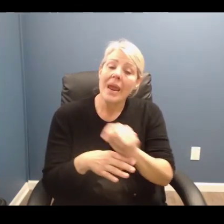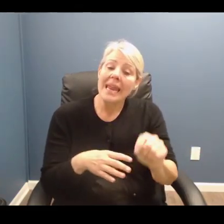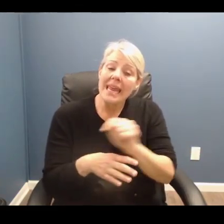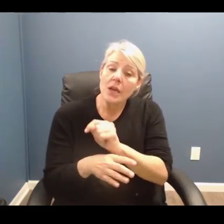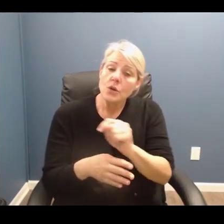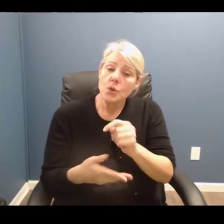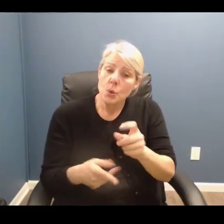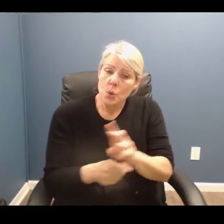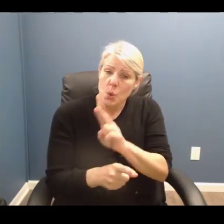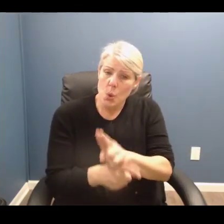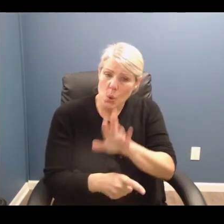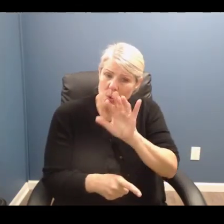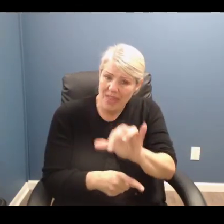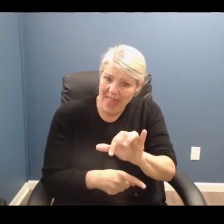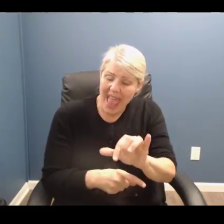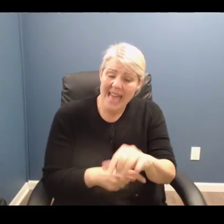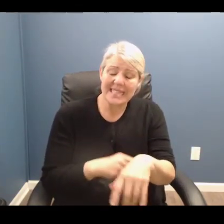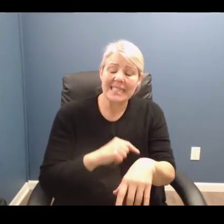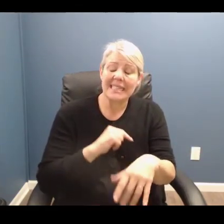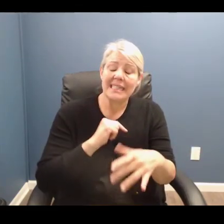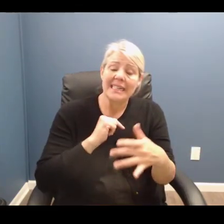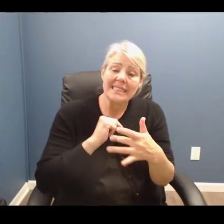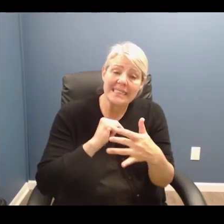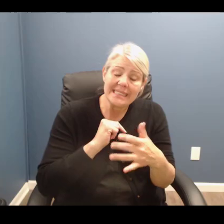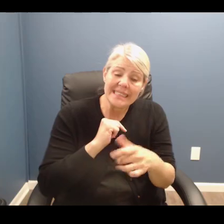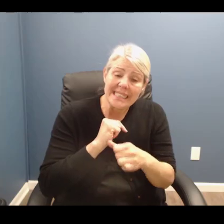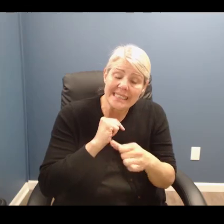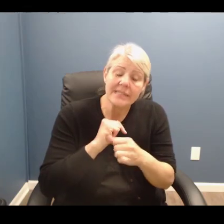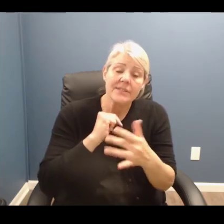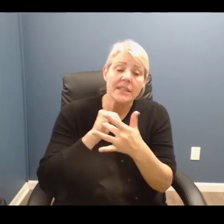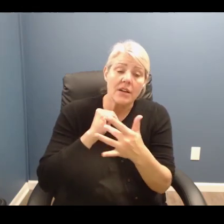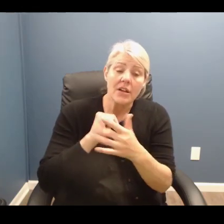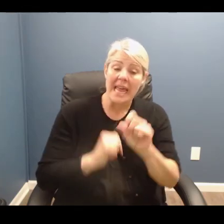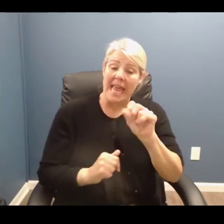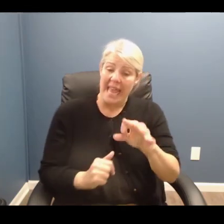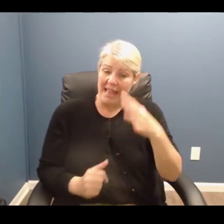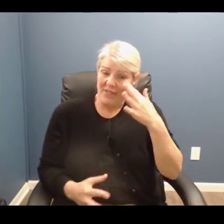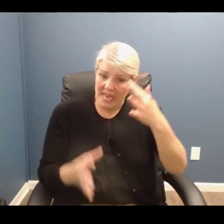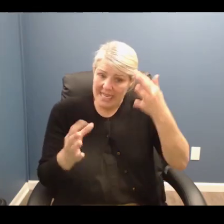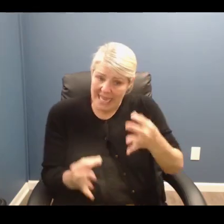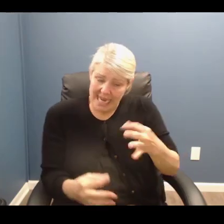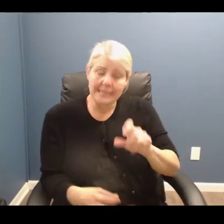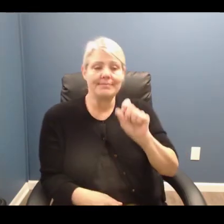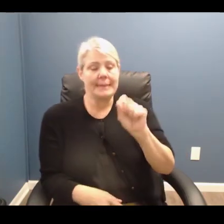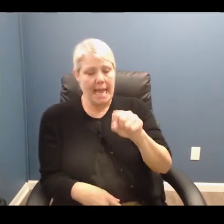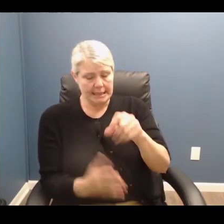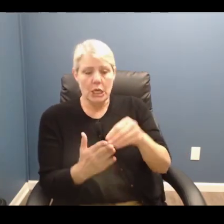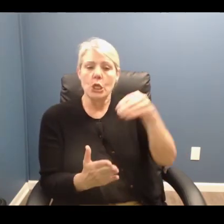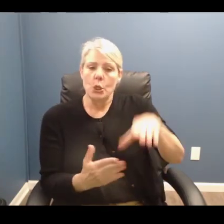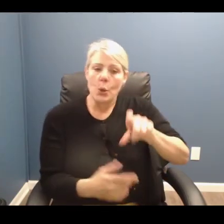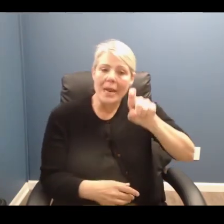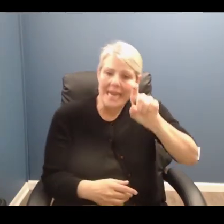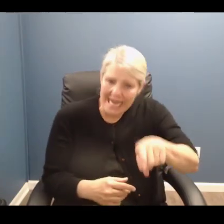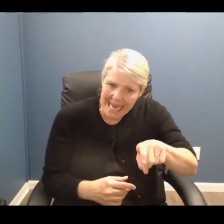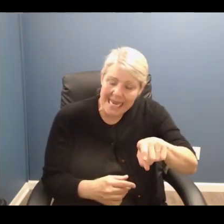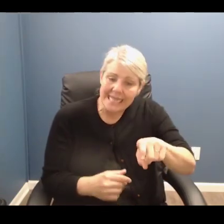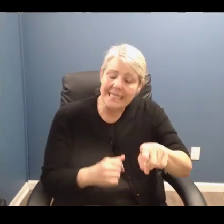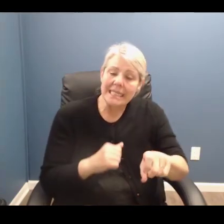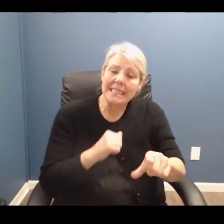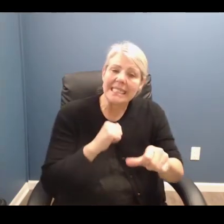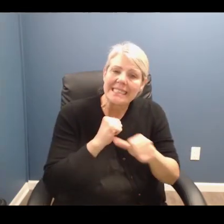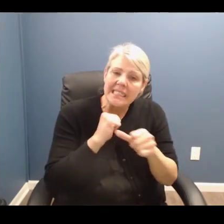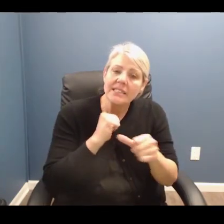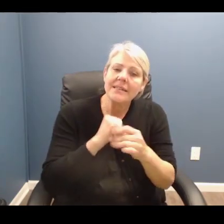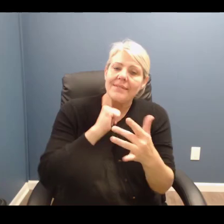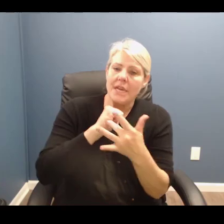assistive technology? If the ARC has determined assistive technology is a need and has documented